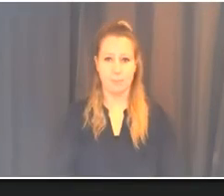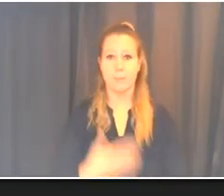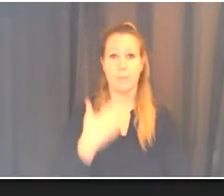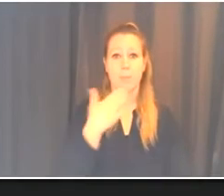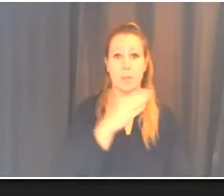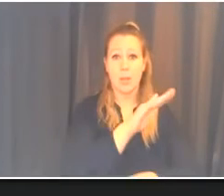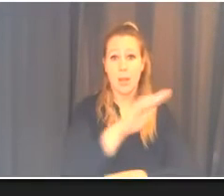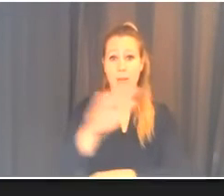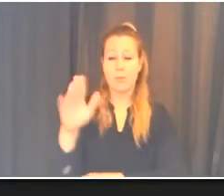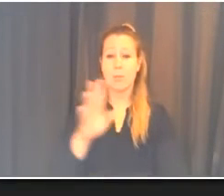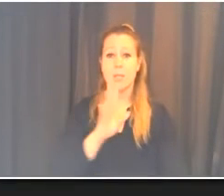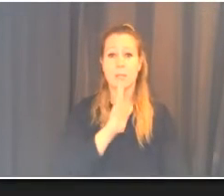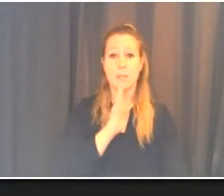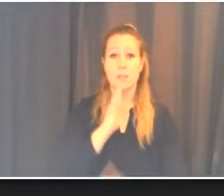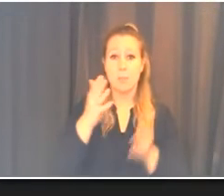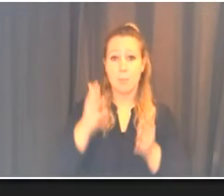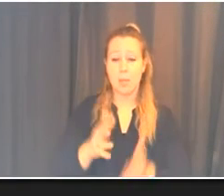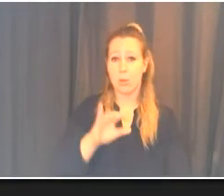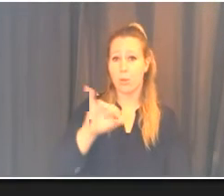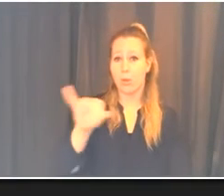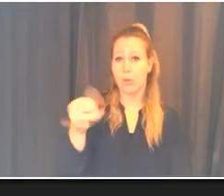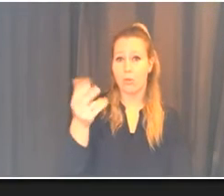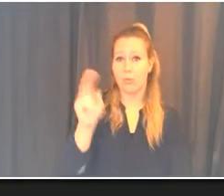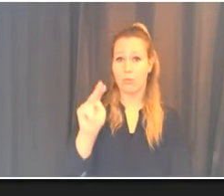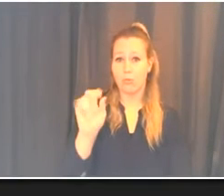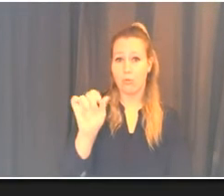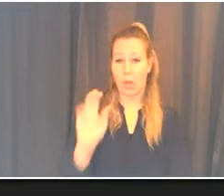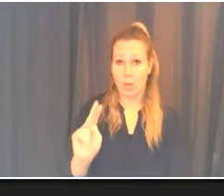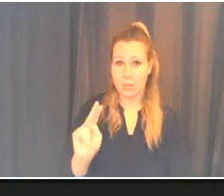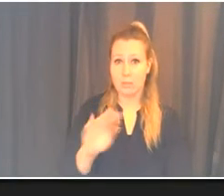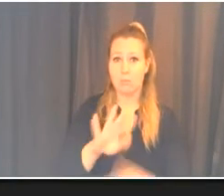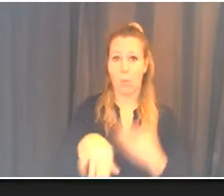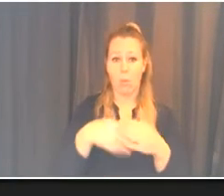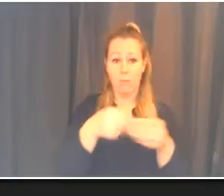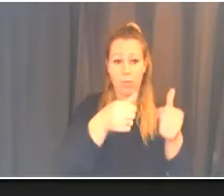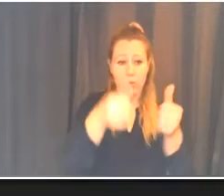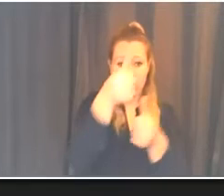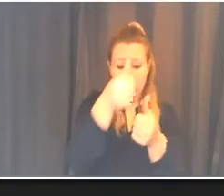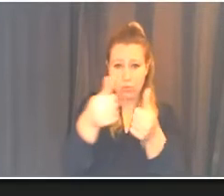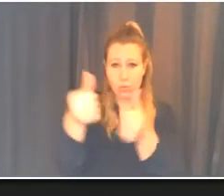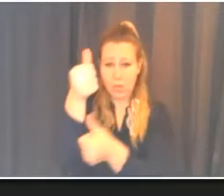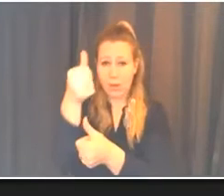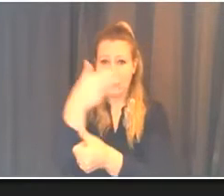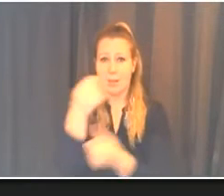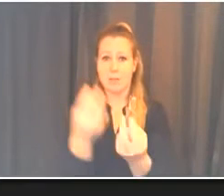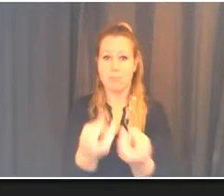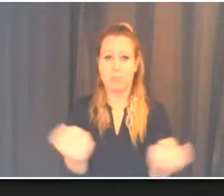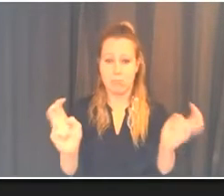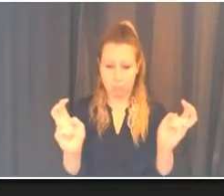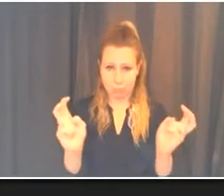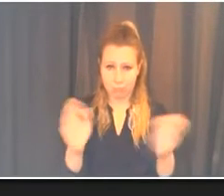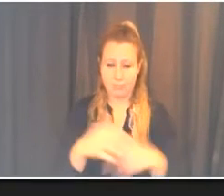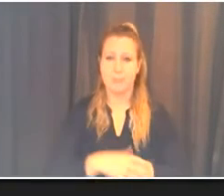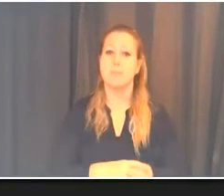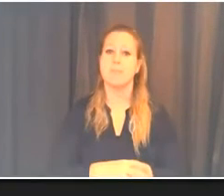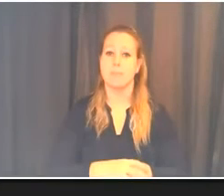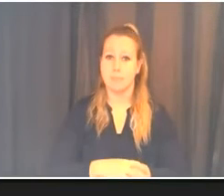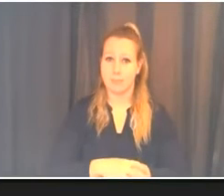of the most hidden and dangerous byproducts of the covid pandemic the increase in severity and frequency of domestic